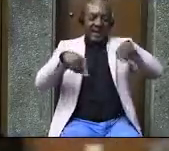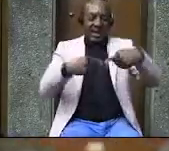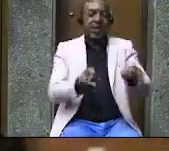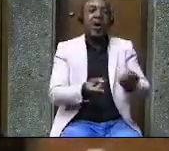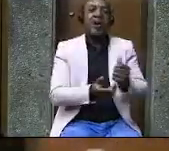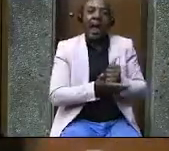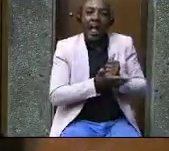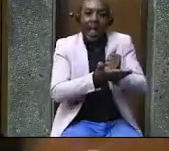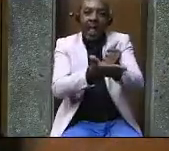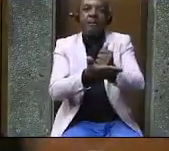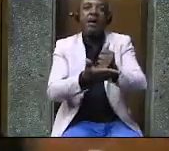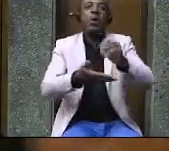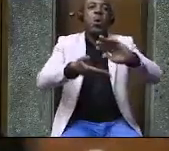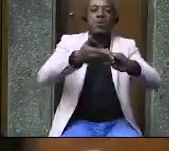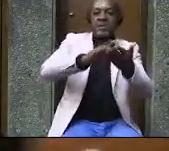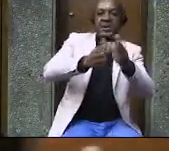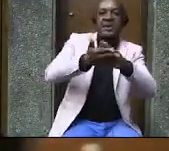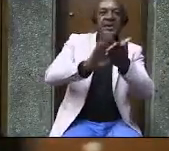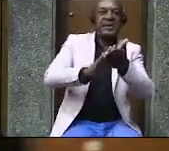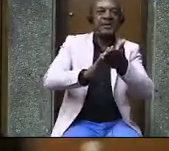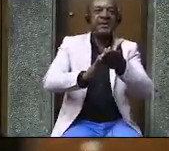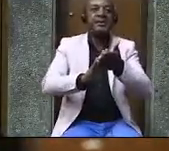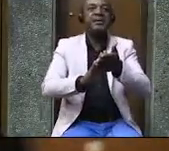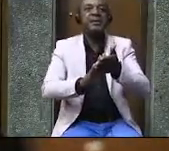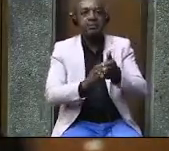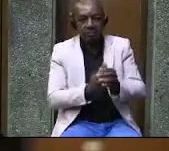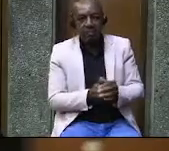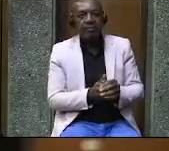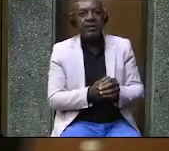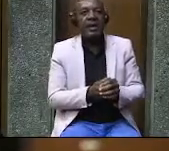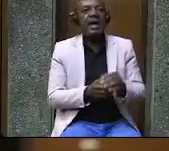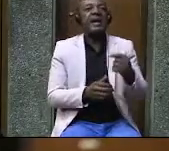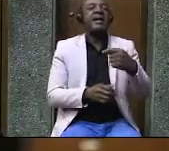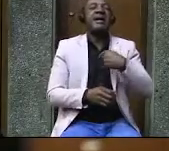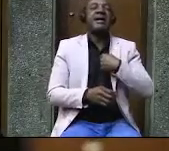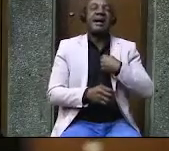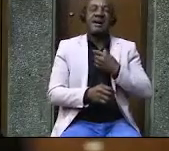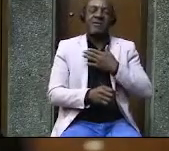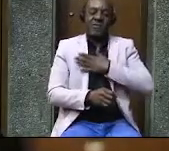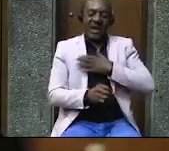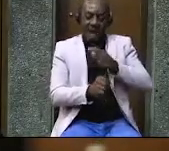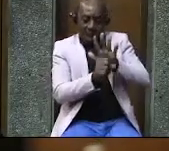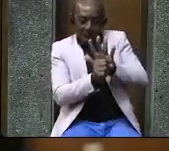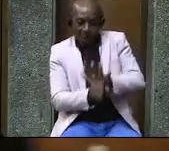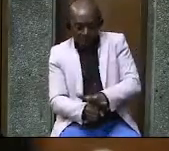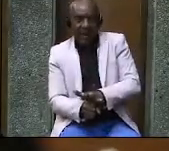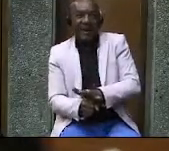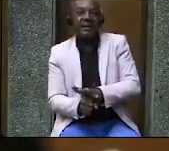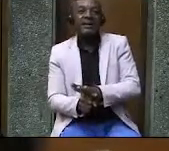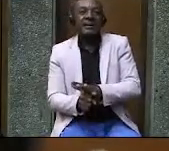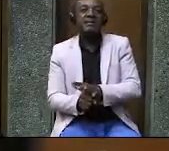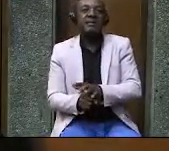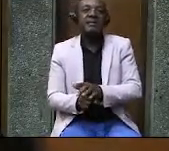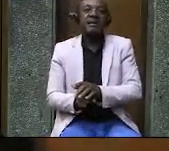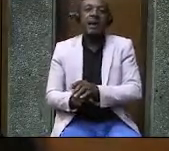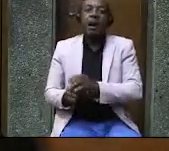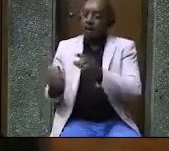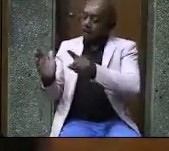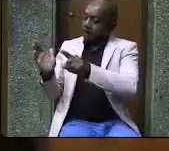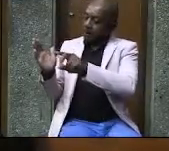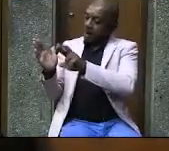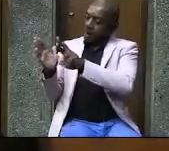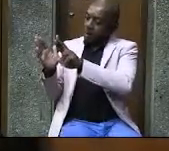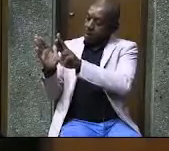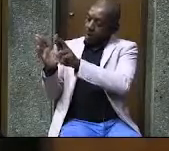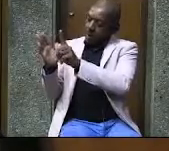nana everything is okay. Whereas we are oppressed. The expropriation bill is supposed to re